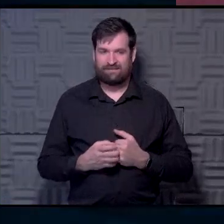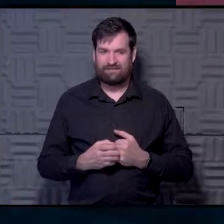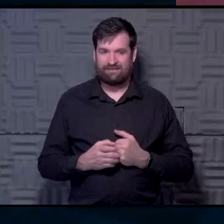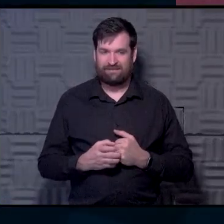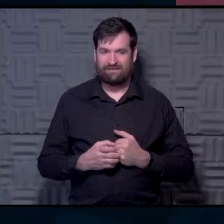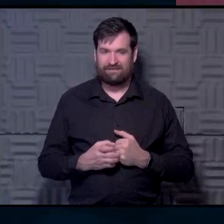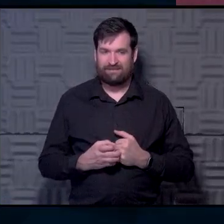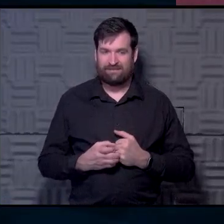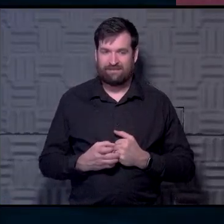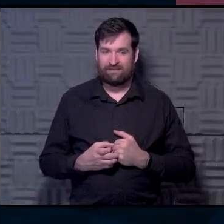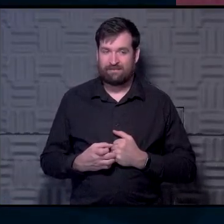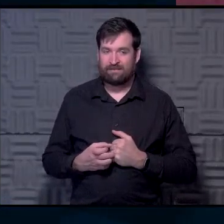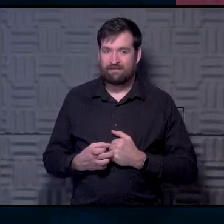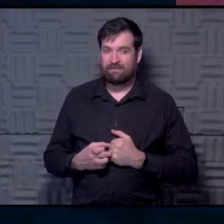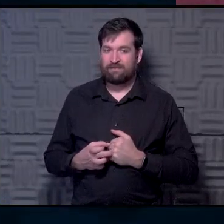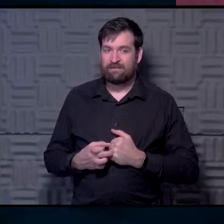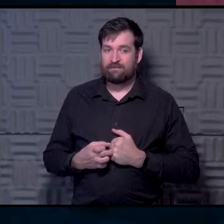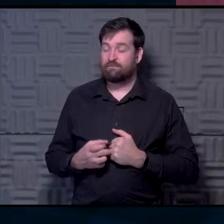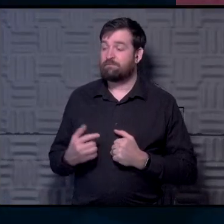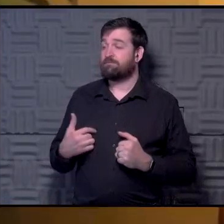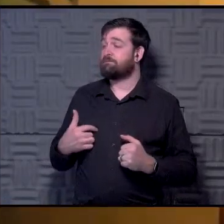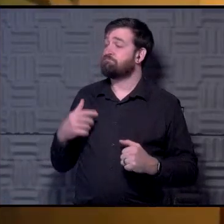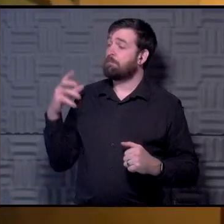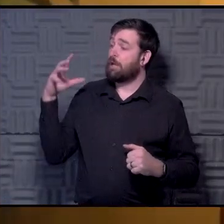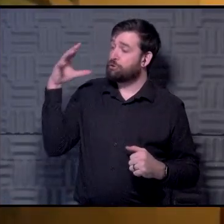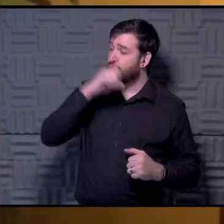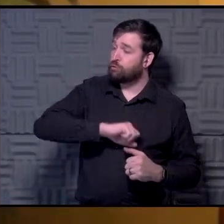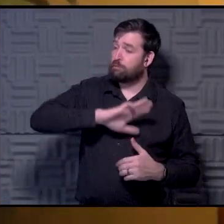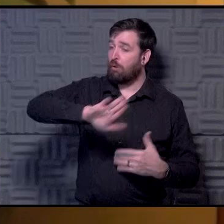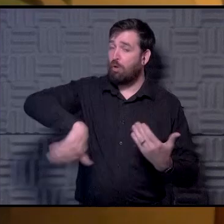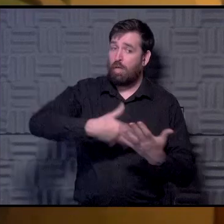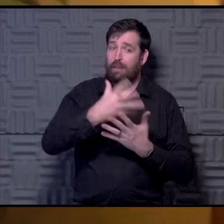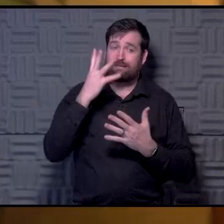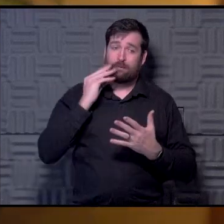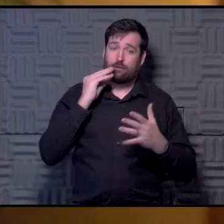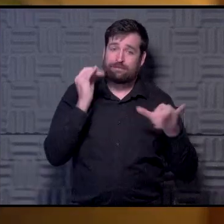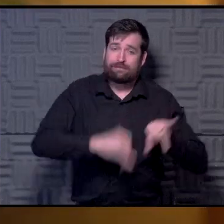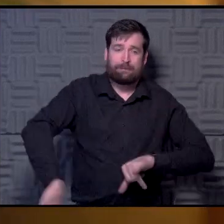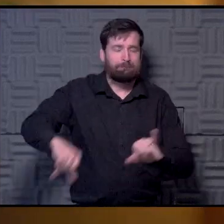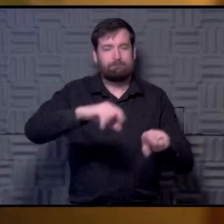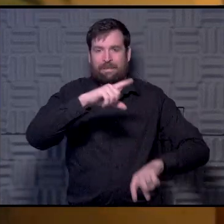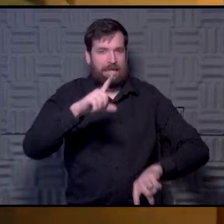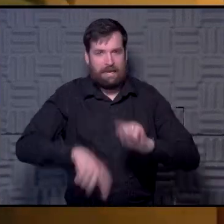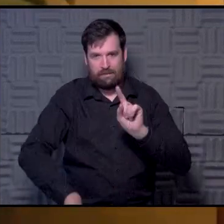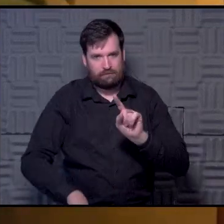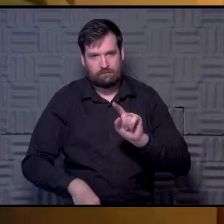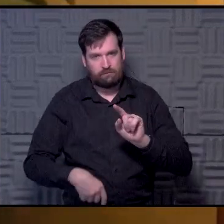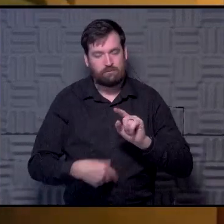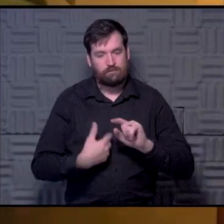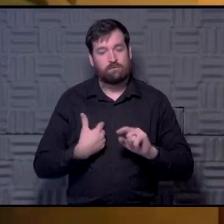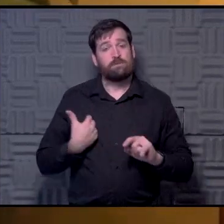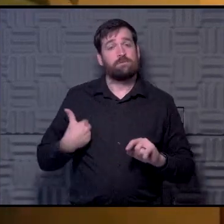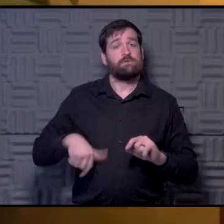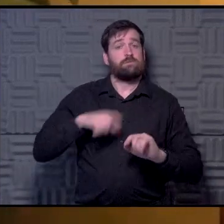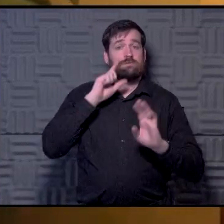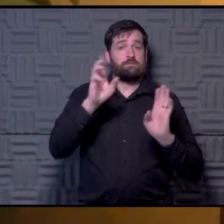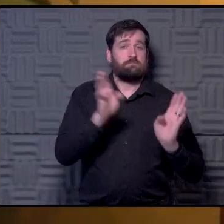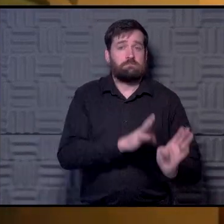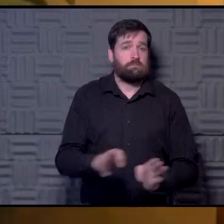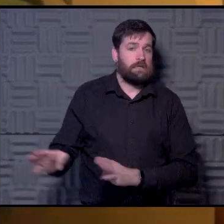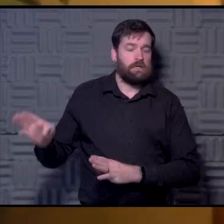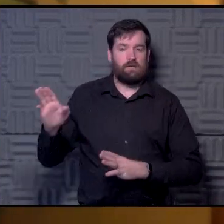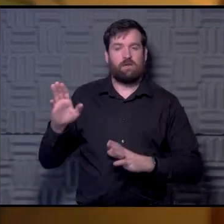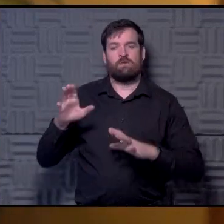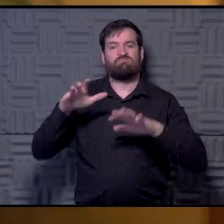So we can't assume that all experiences are the same. And so we intend to have town